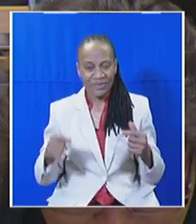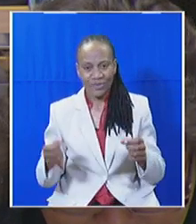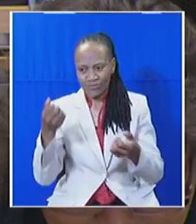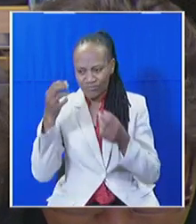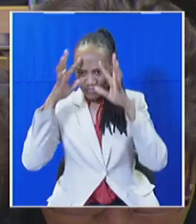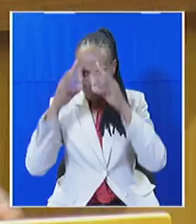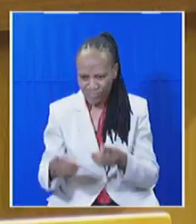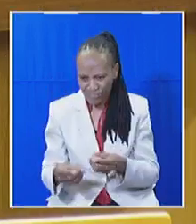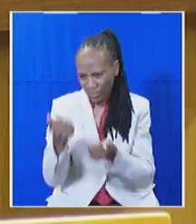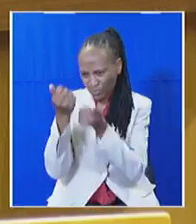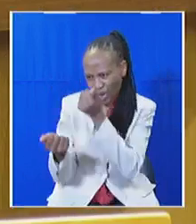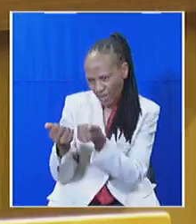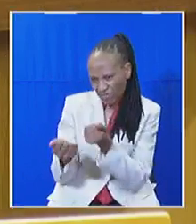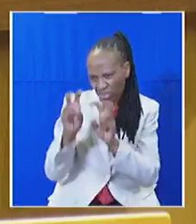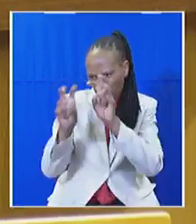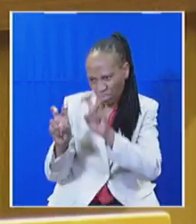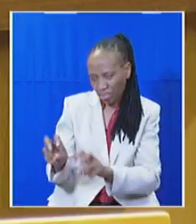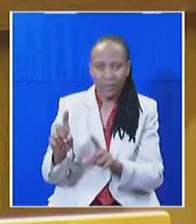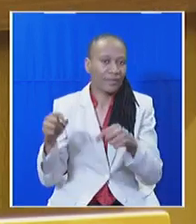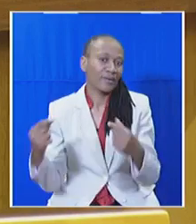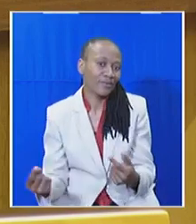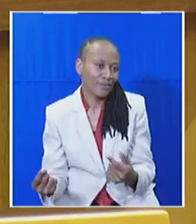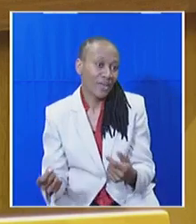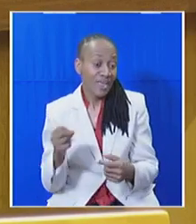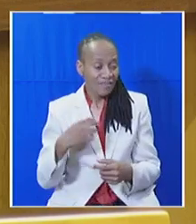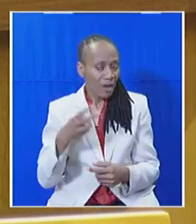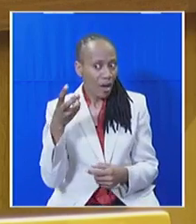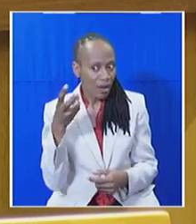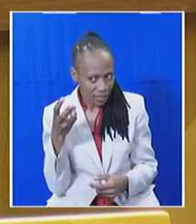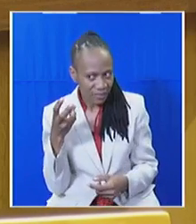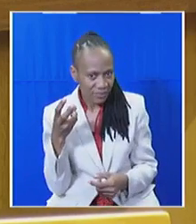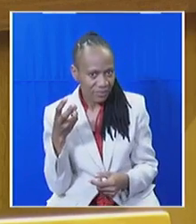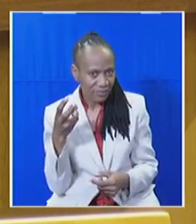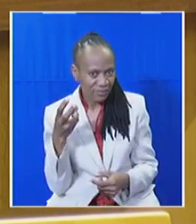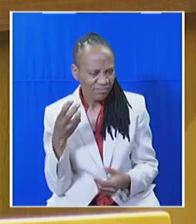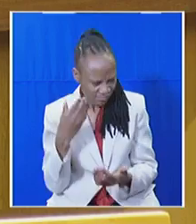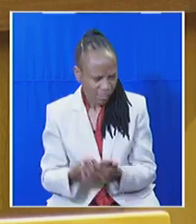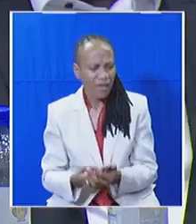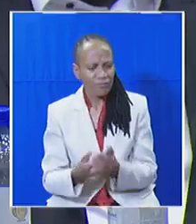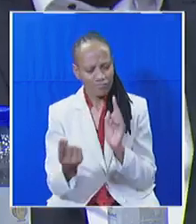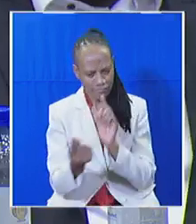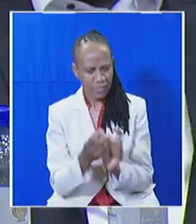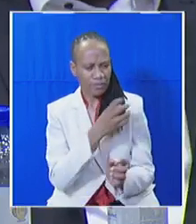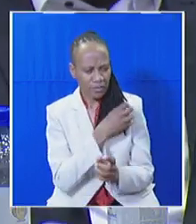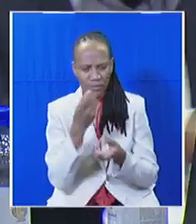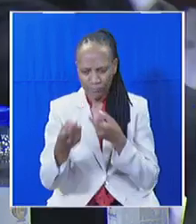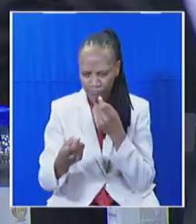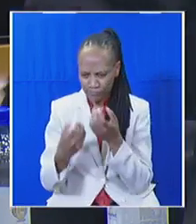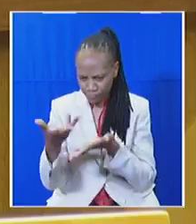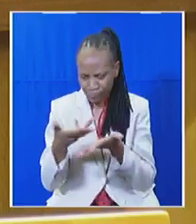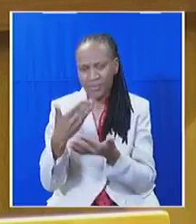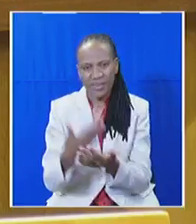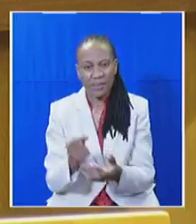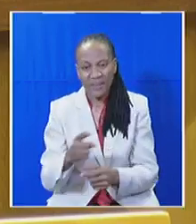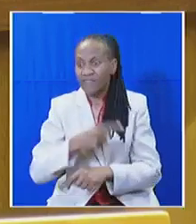had, I'm sure I would have interacted with the minister. But I did not hear. It's the first time actually I hear that. Thank you